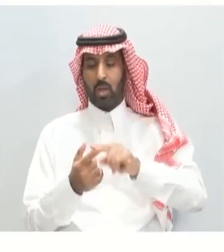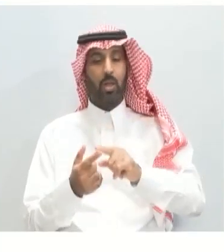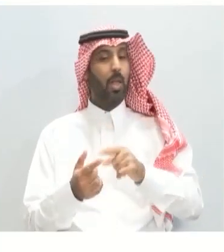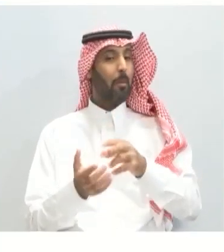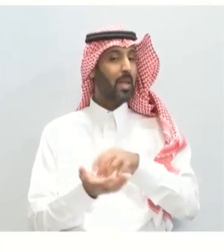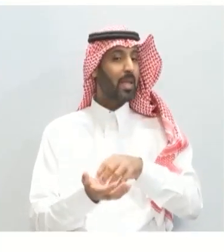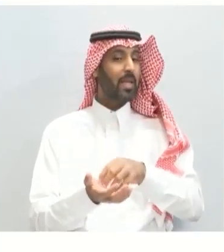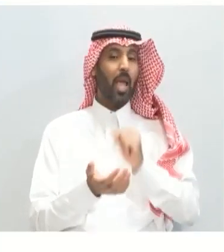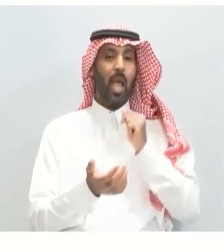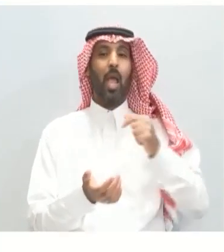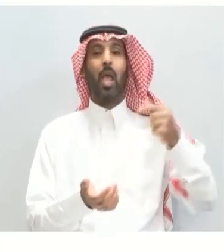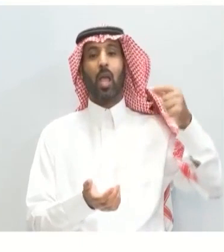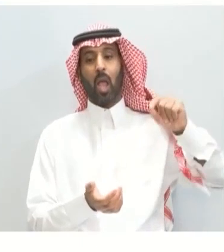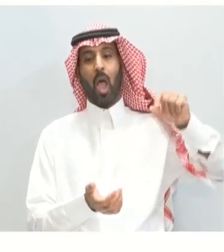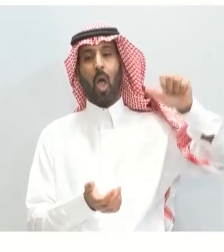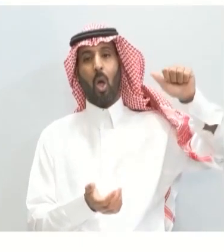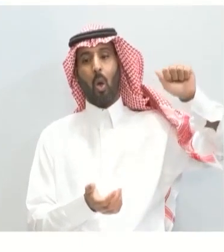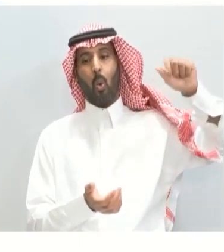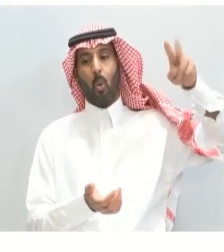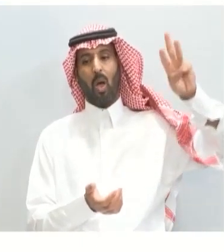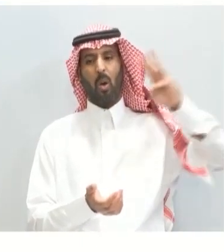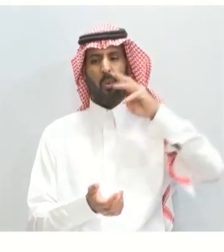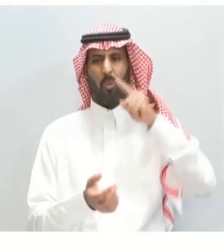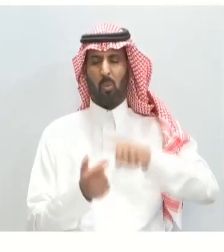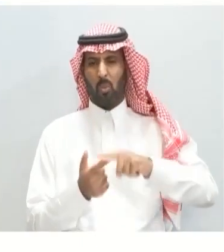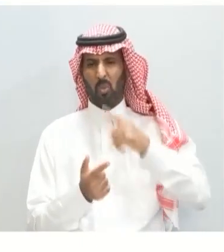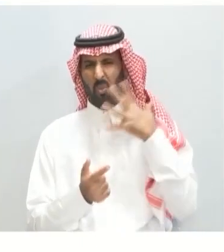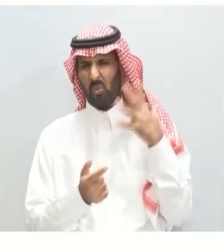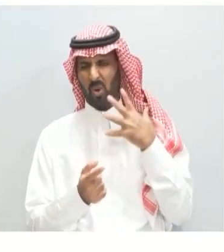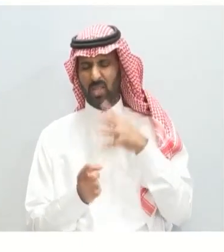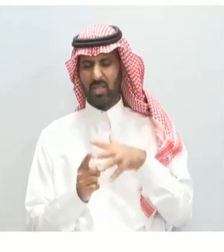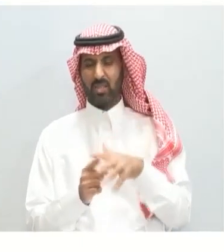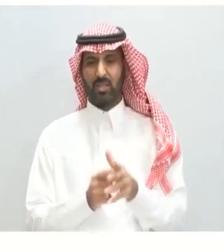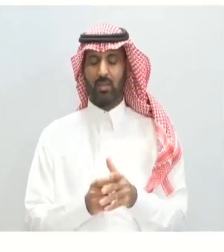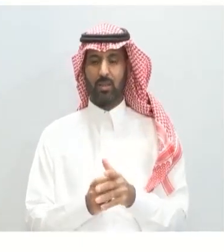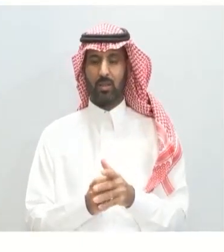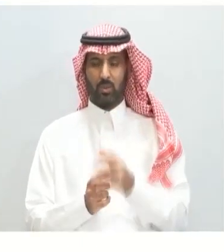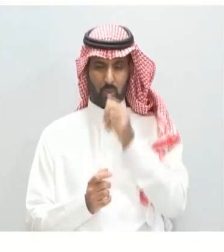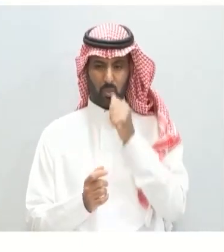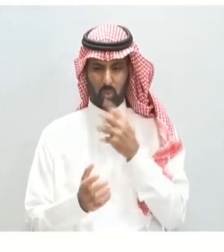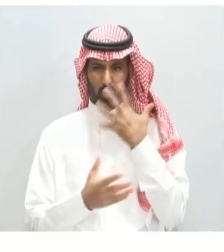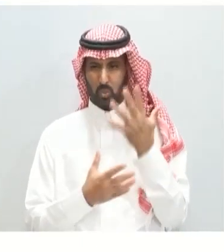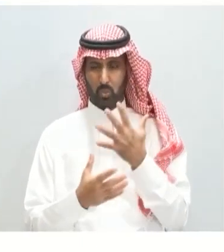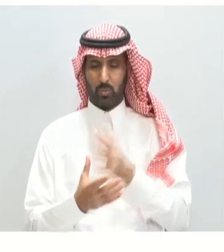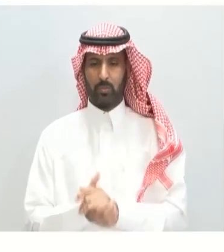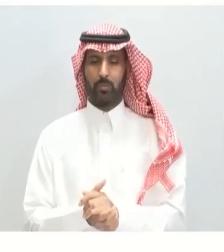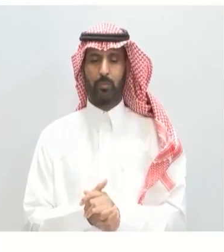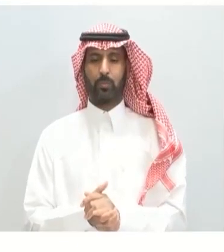so irritate. So it was so very good. It was